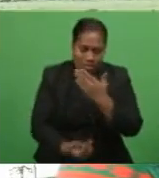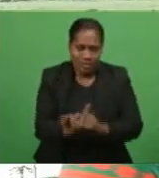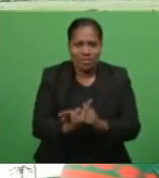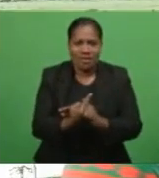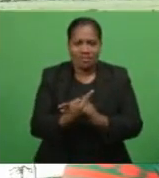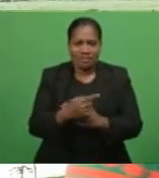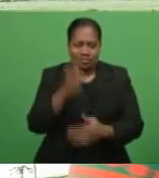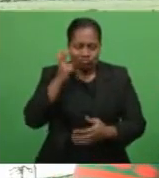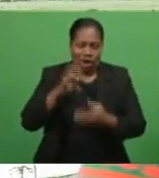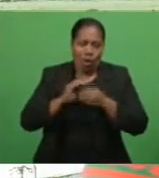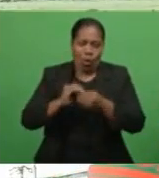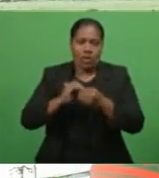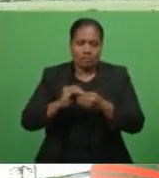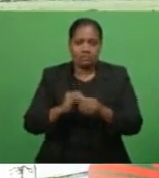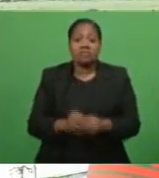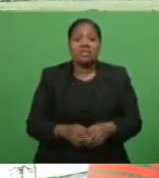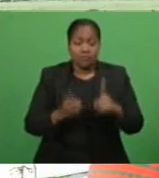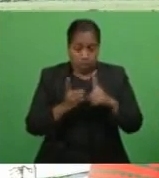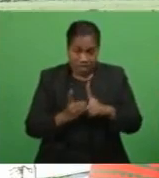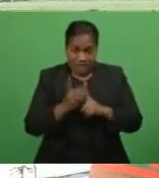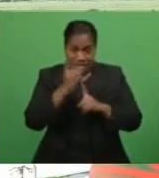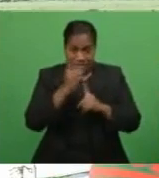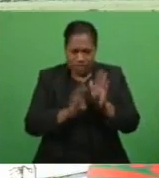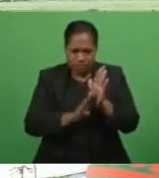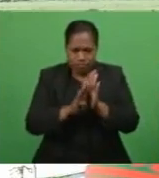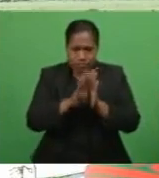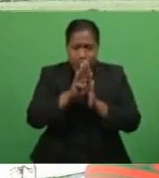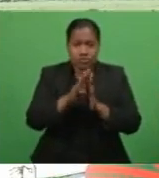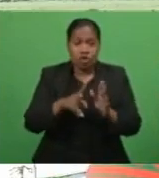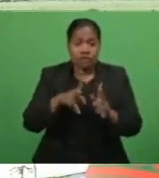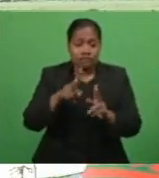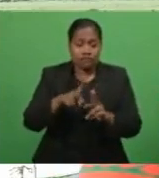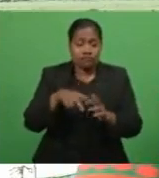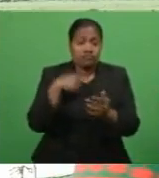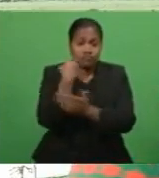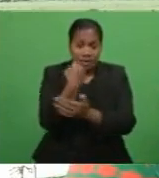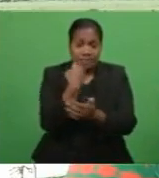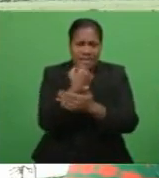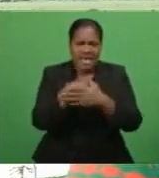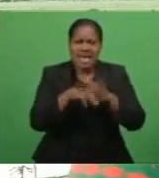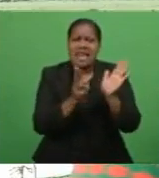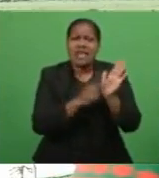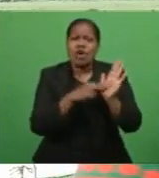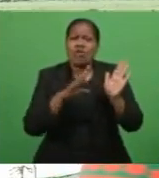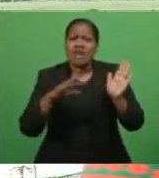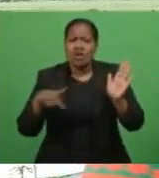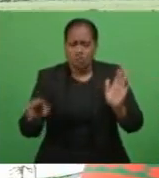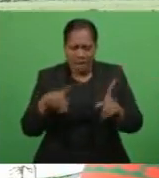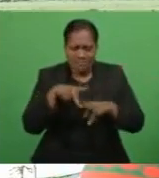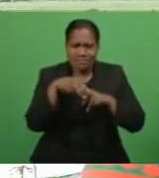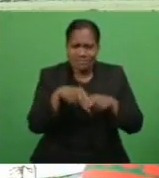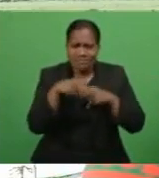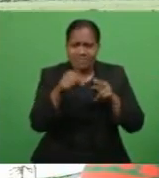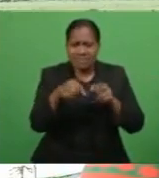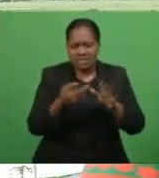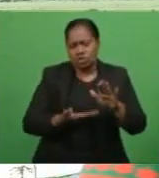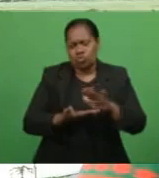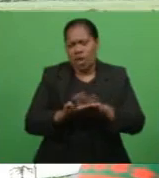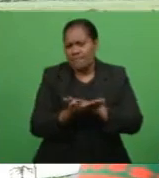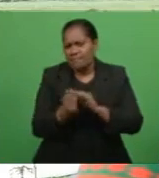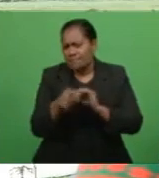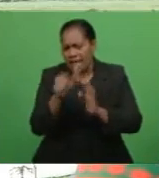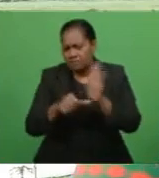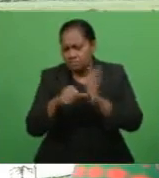Development of rugby in the one of Nakuruvarua through our grade levels. We have the under-18s, our Nandronga